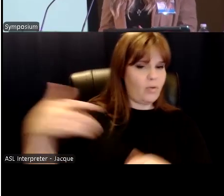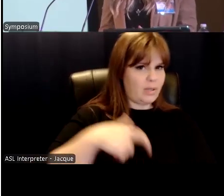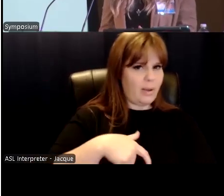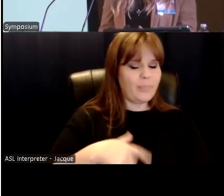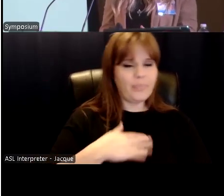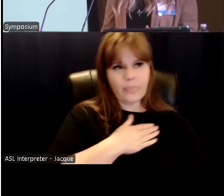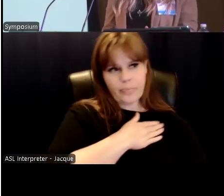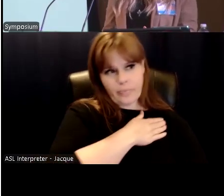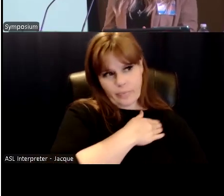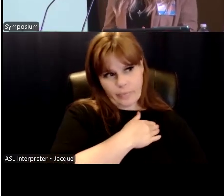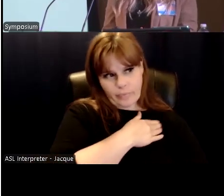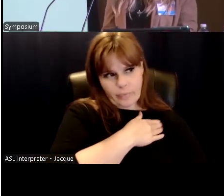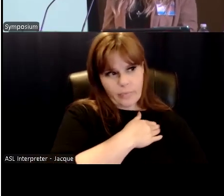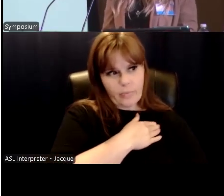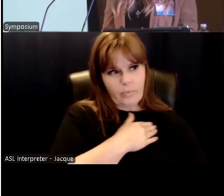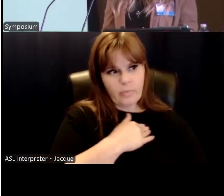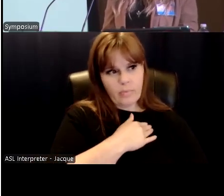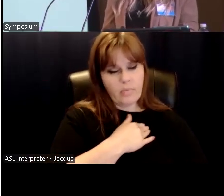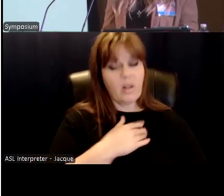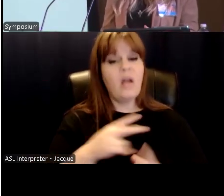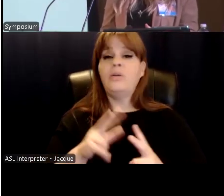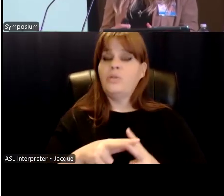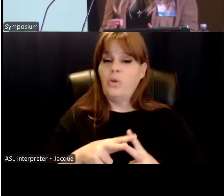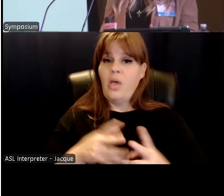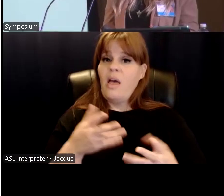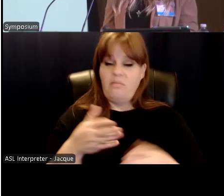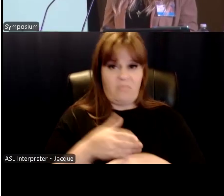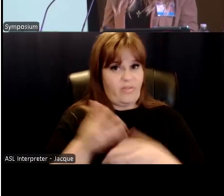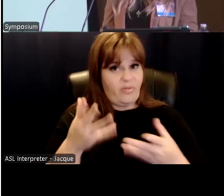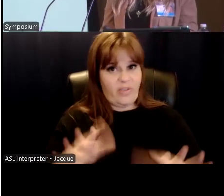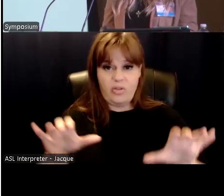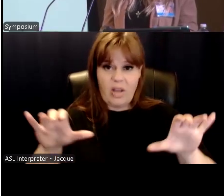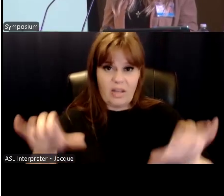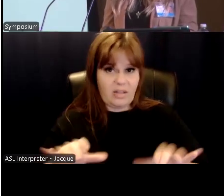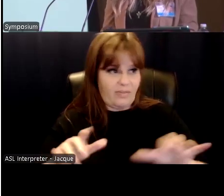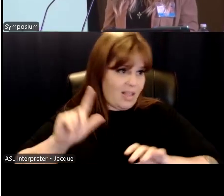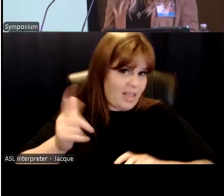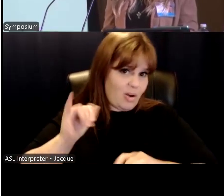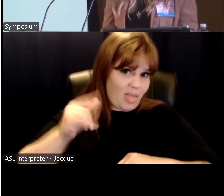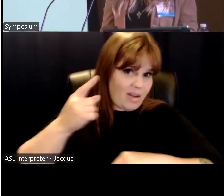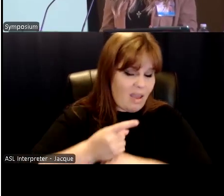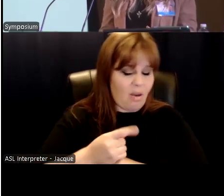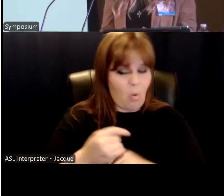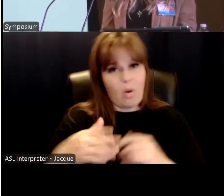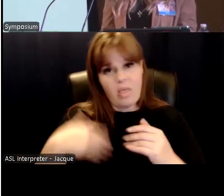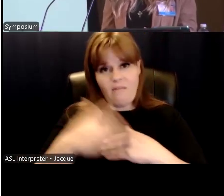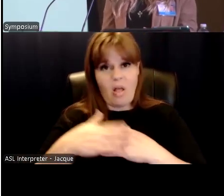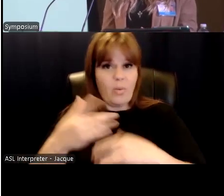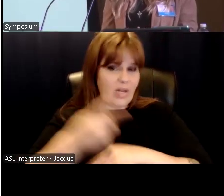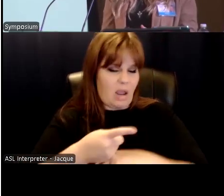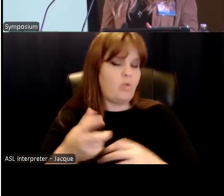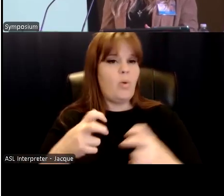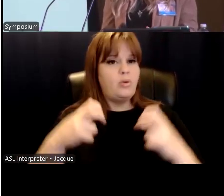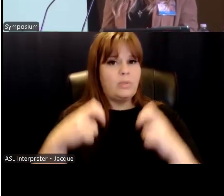So either after you've completed an activity, or maybe later that day, or even the following day, you'll want to sit down and